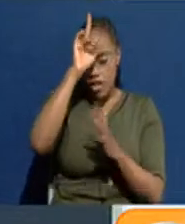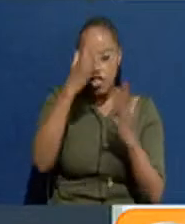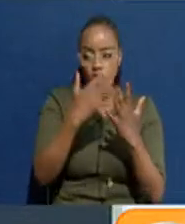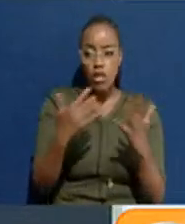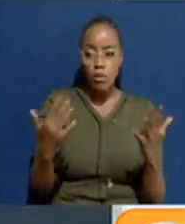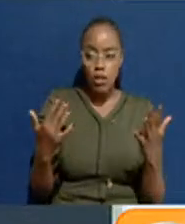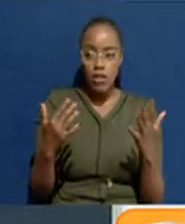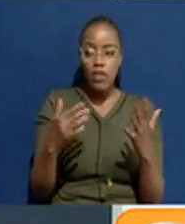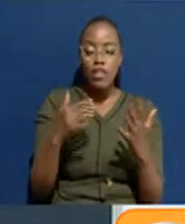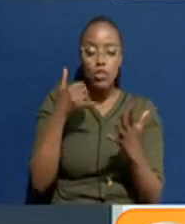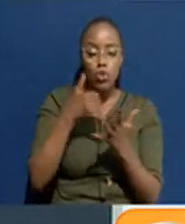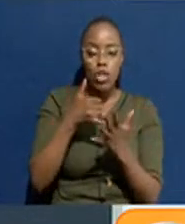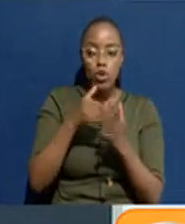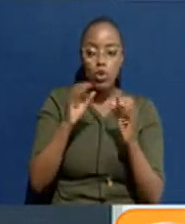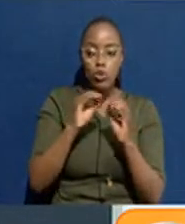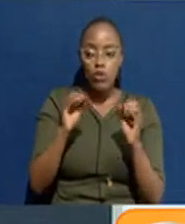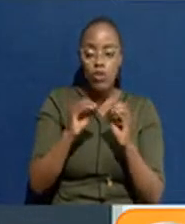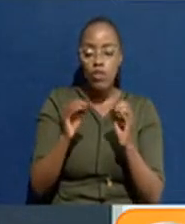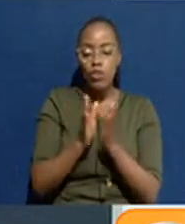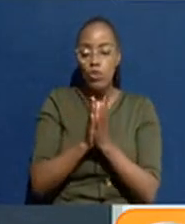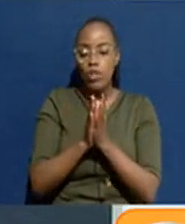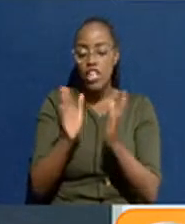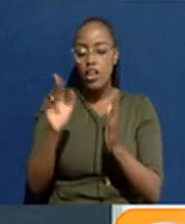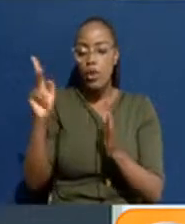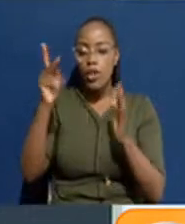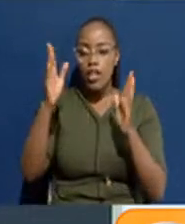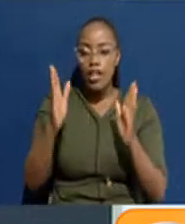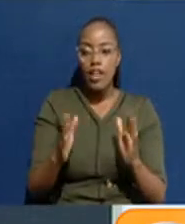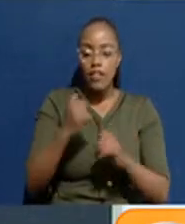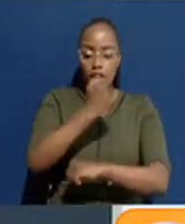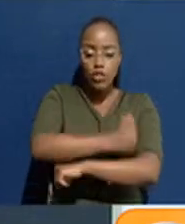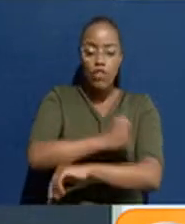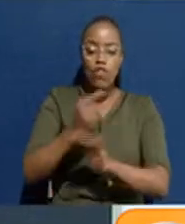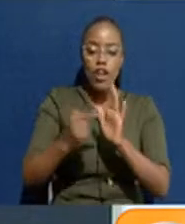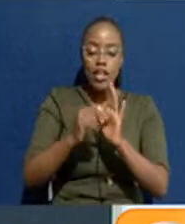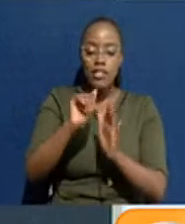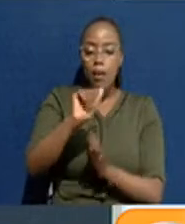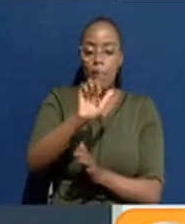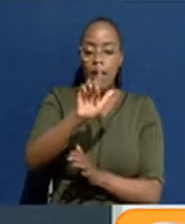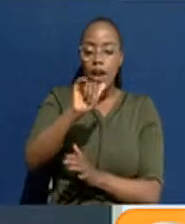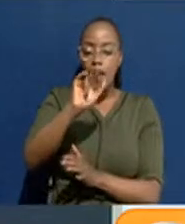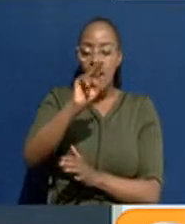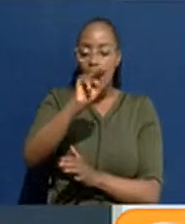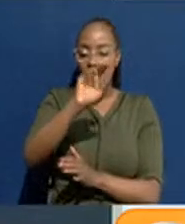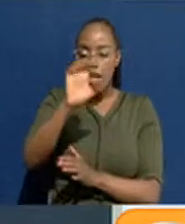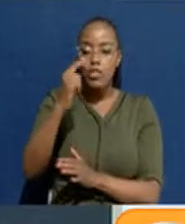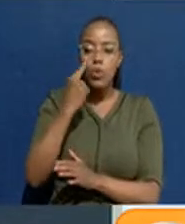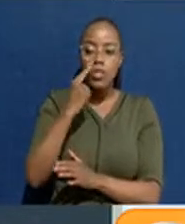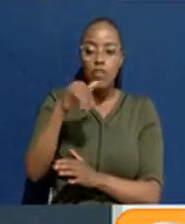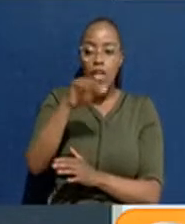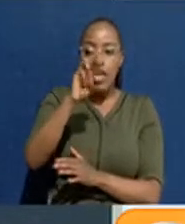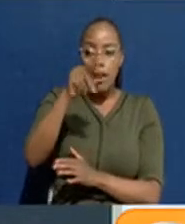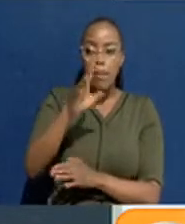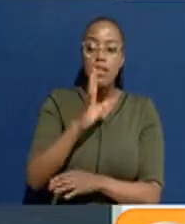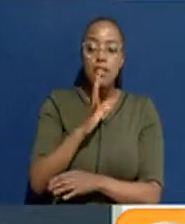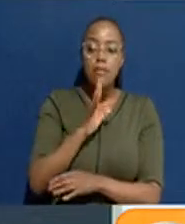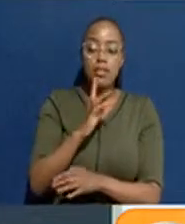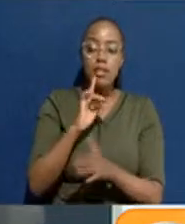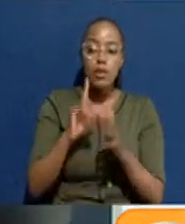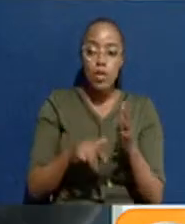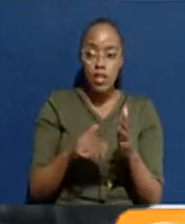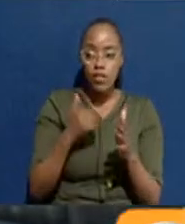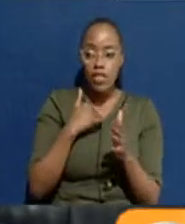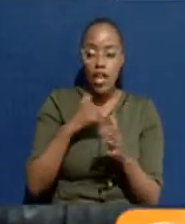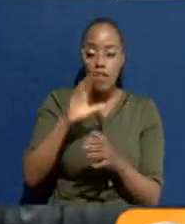the exclusion of the rest of the Kenyans. A school like Alliance, for example, you saw how their area MP was speaking and saying they